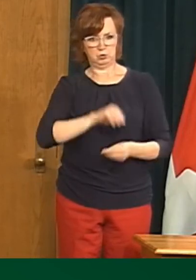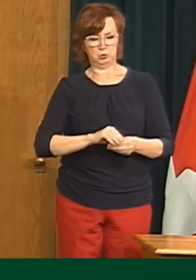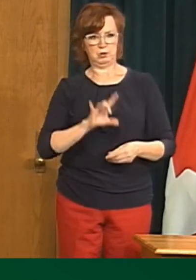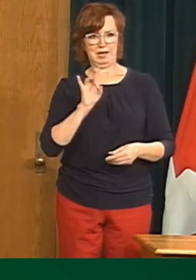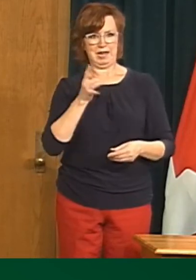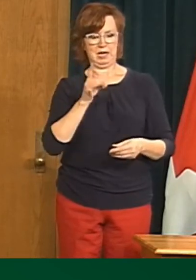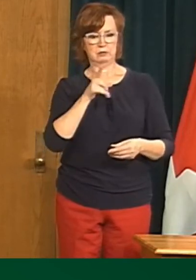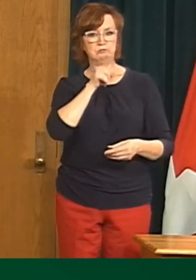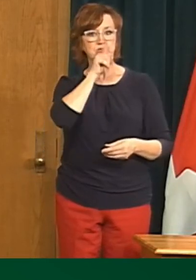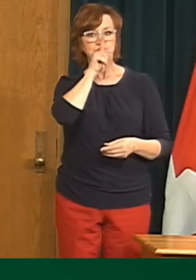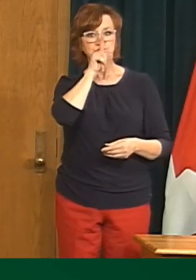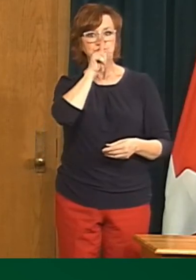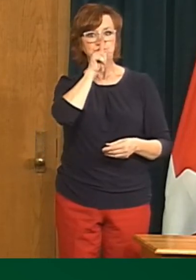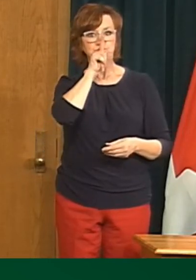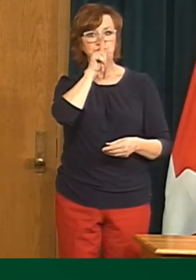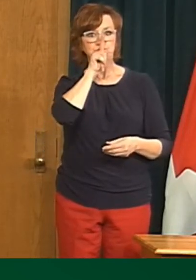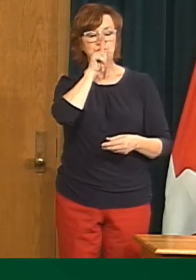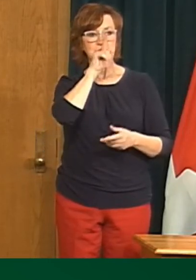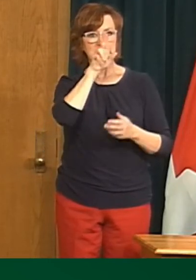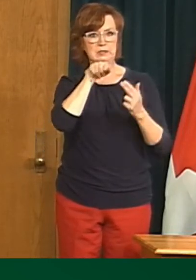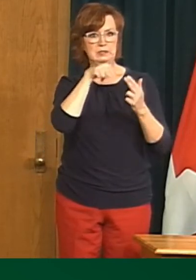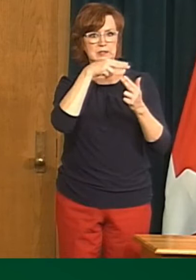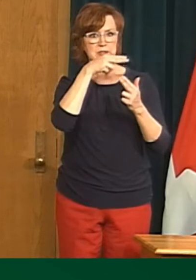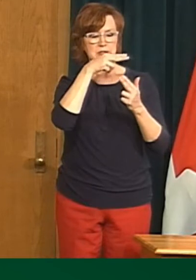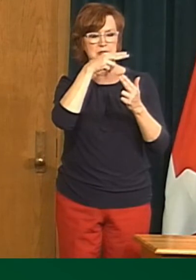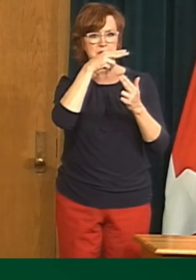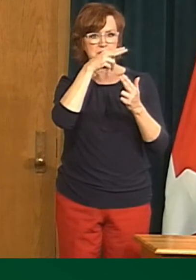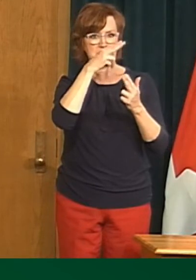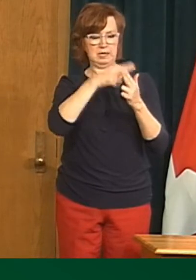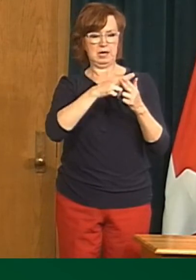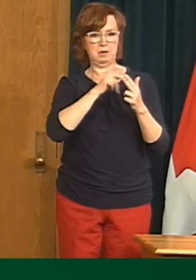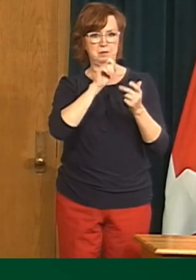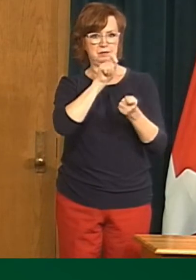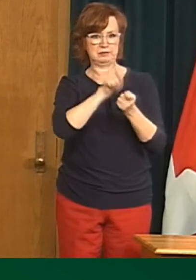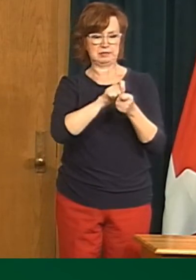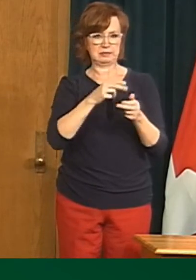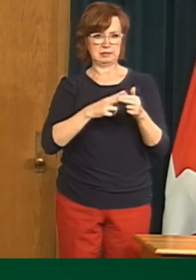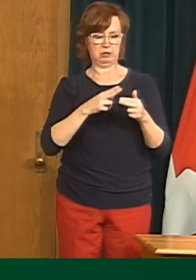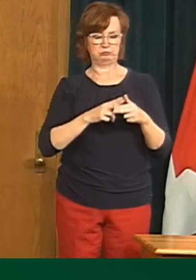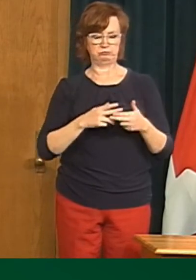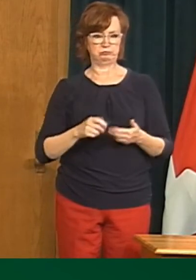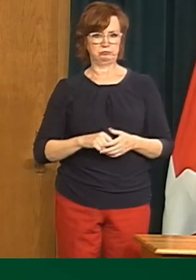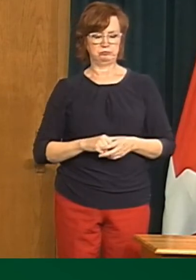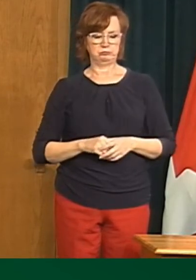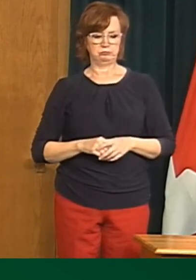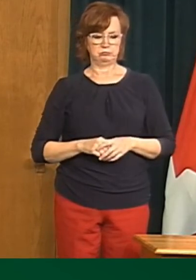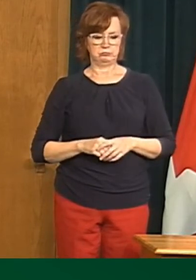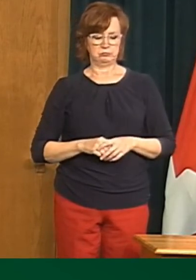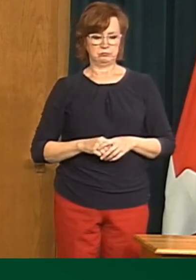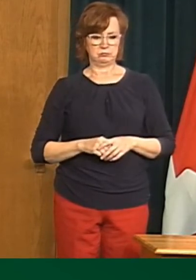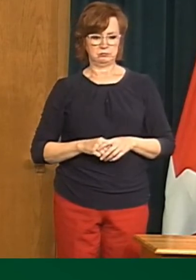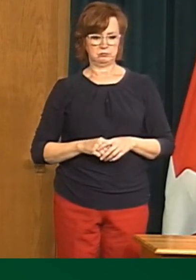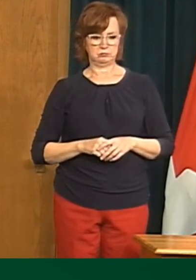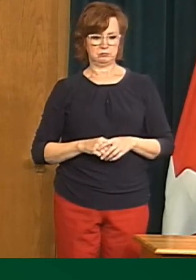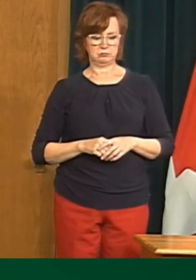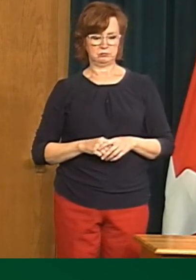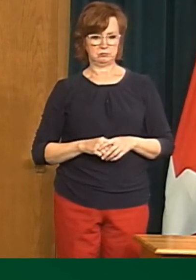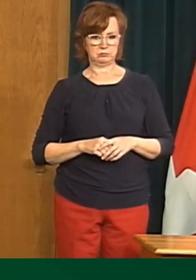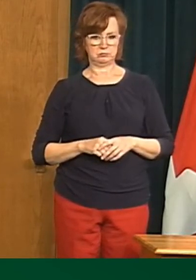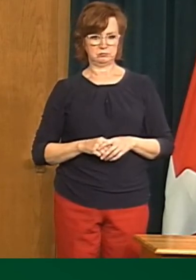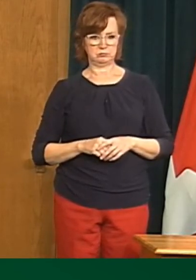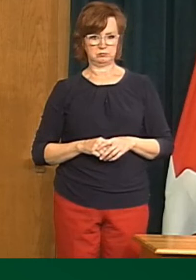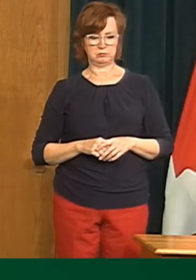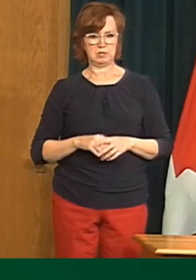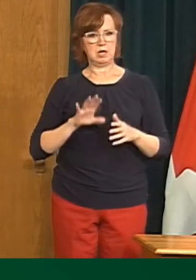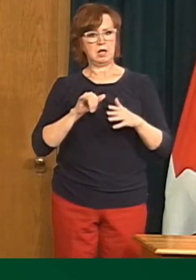provide any other personal details about this because these data are collected under the Public